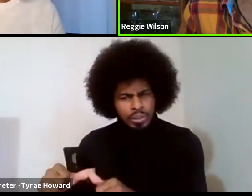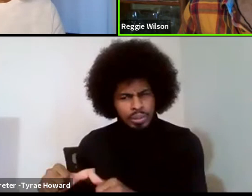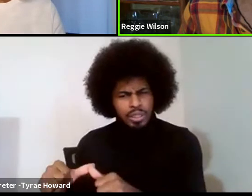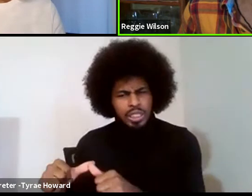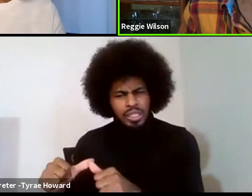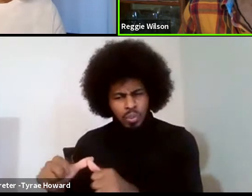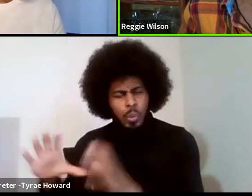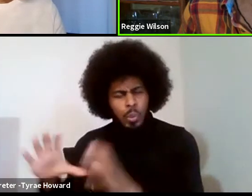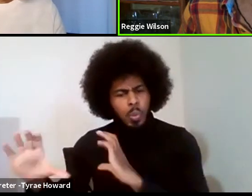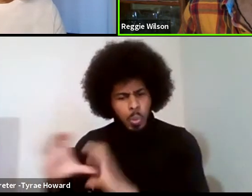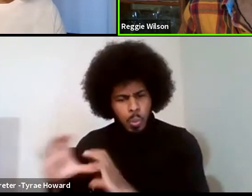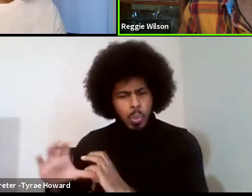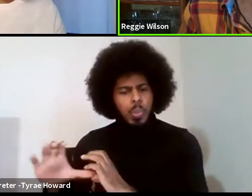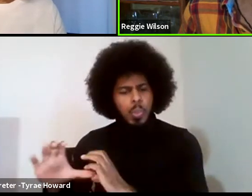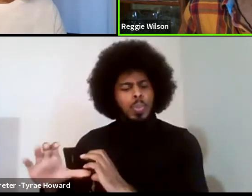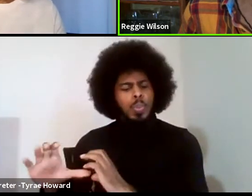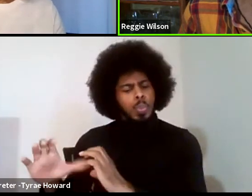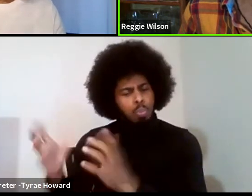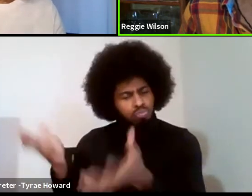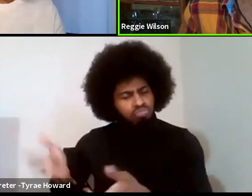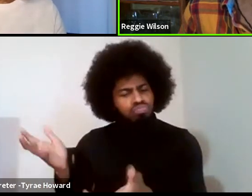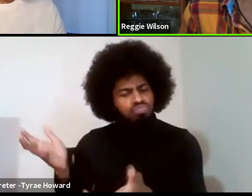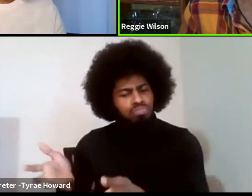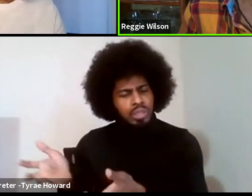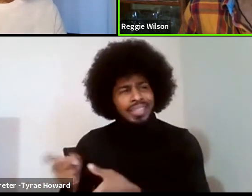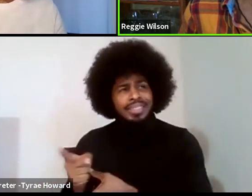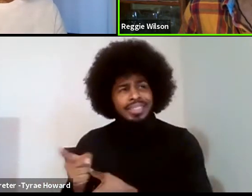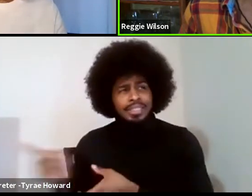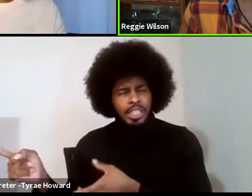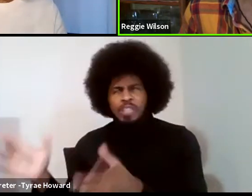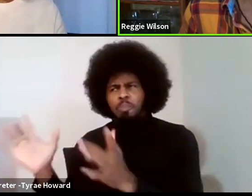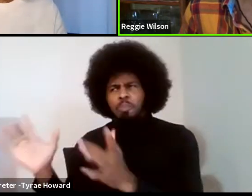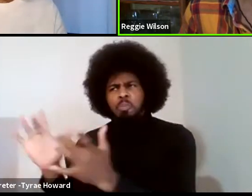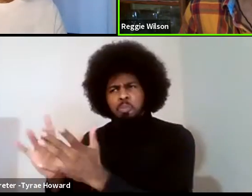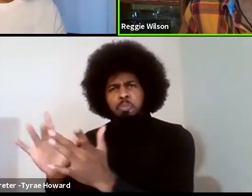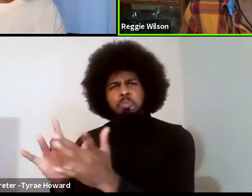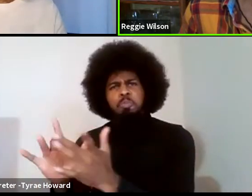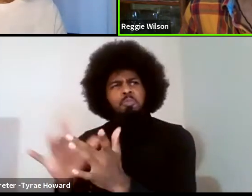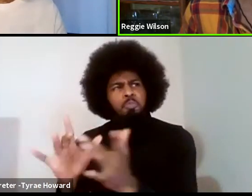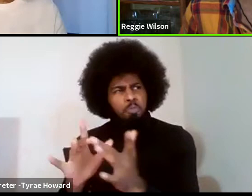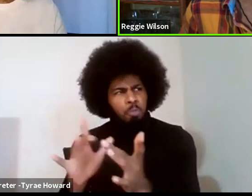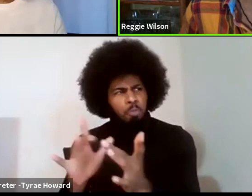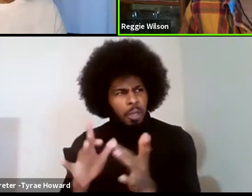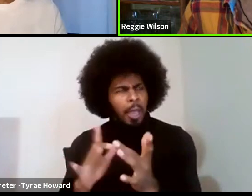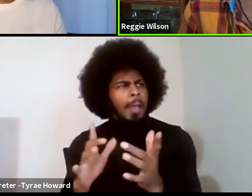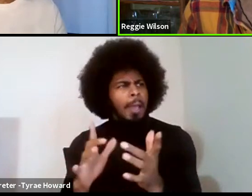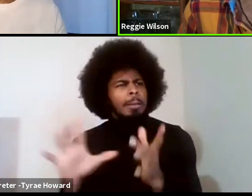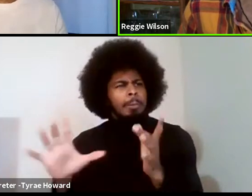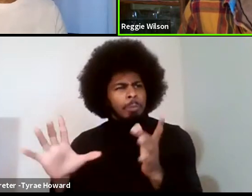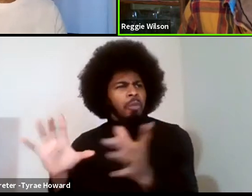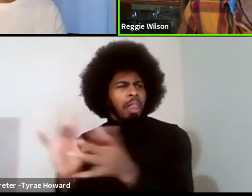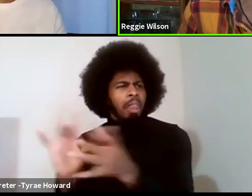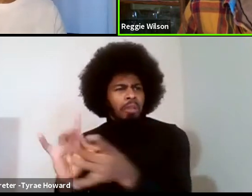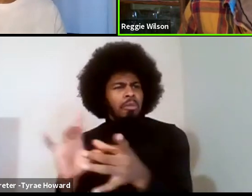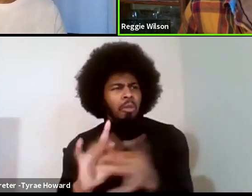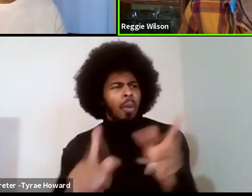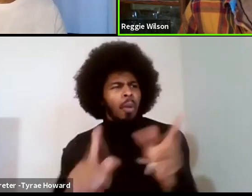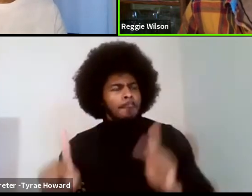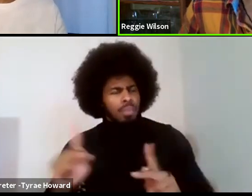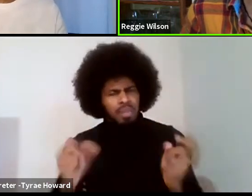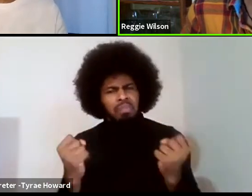is still in touch with a number of people that I see every once in a while, Yantande. I